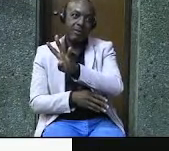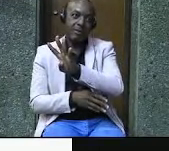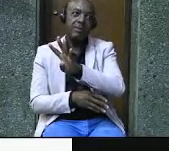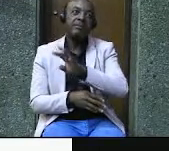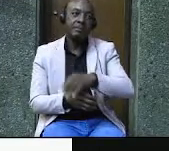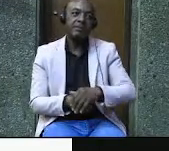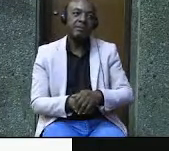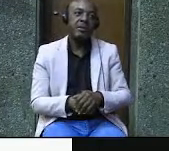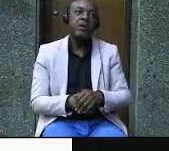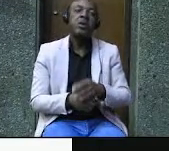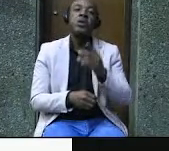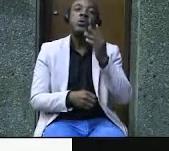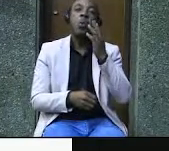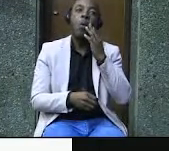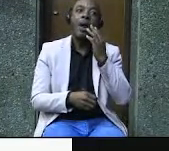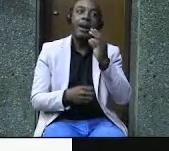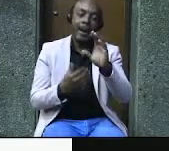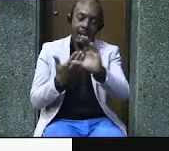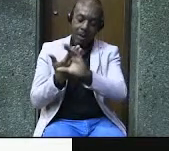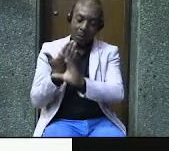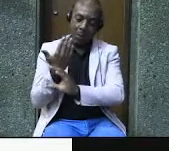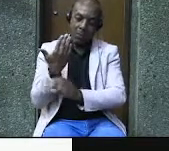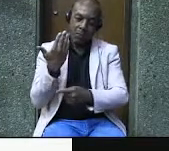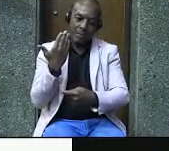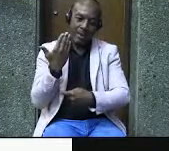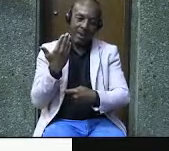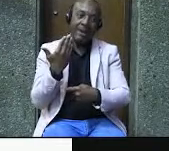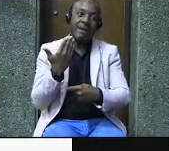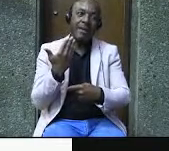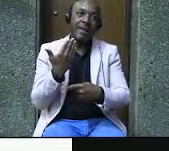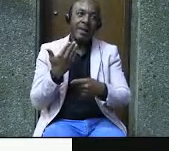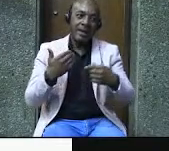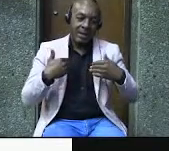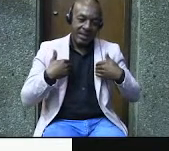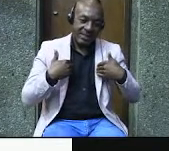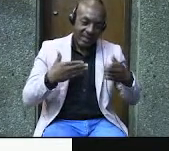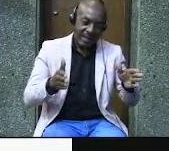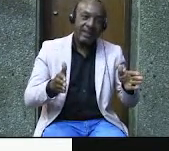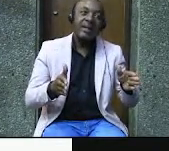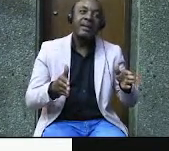when the Constitution came into operation,